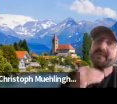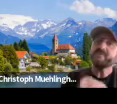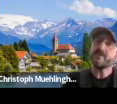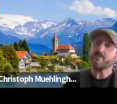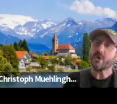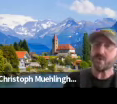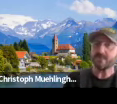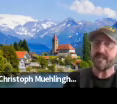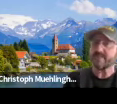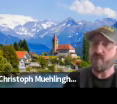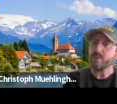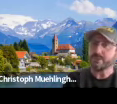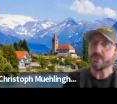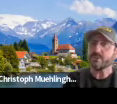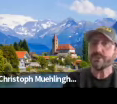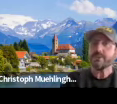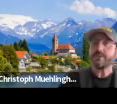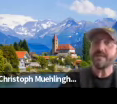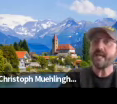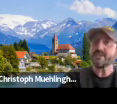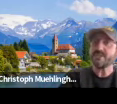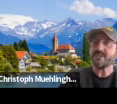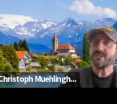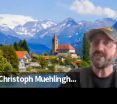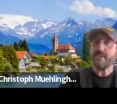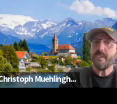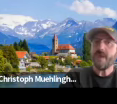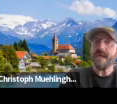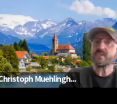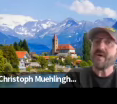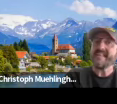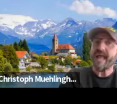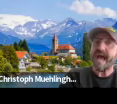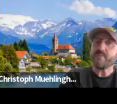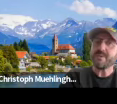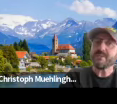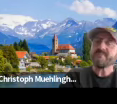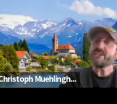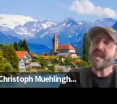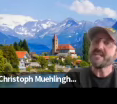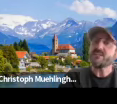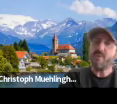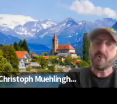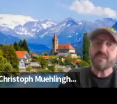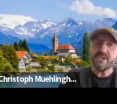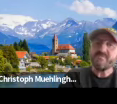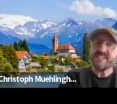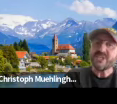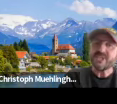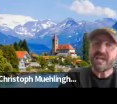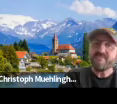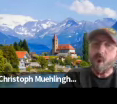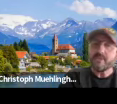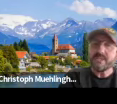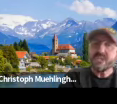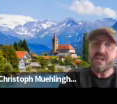and negative particles. That's voltage in electricity. And so when that happens, we change the voltage. And if we